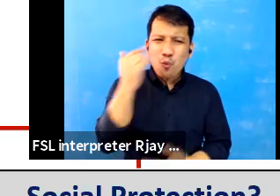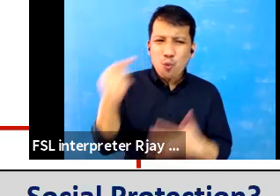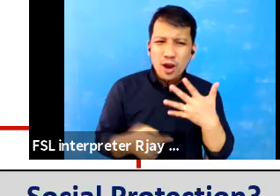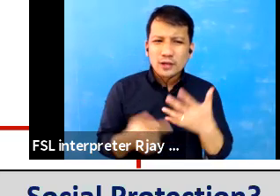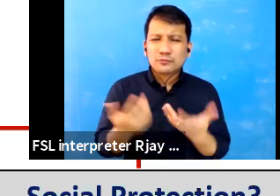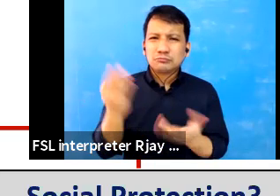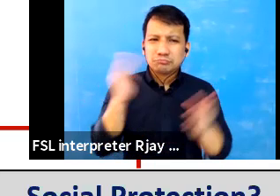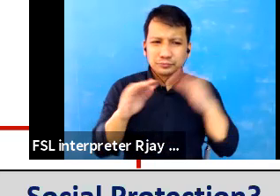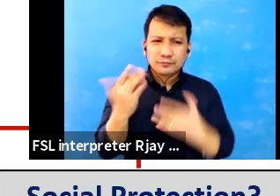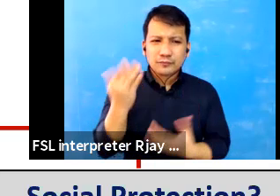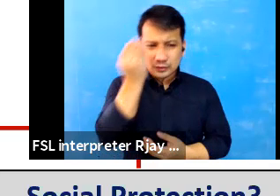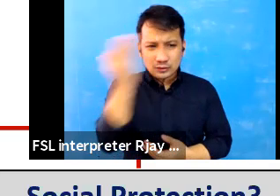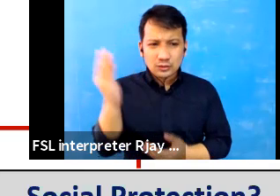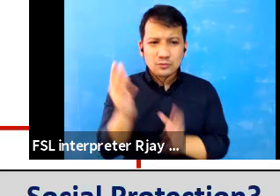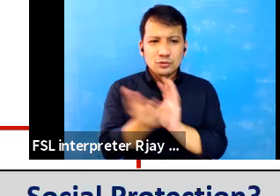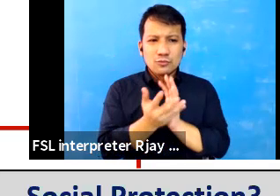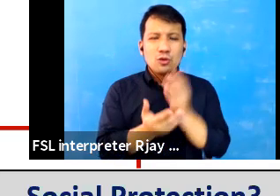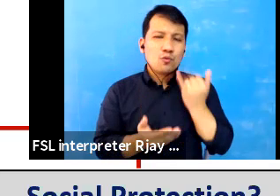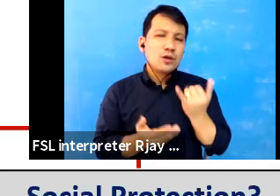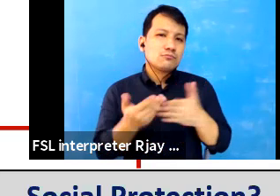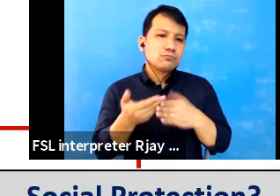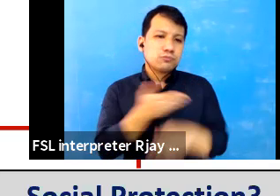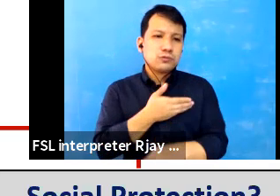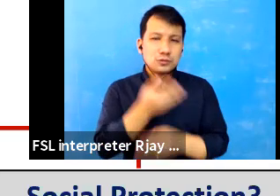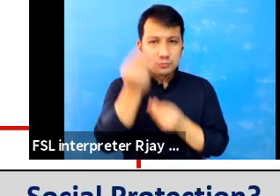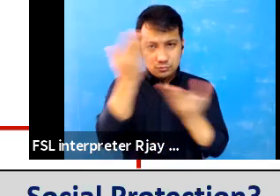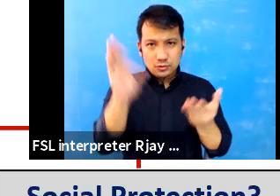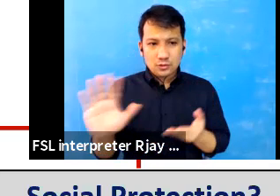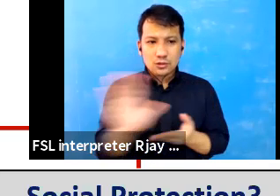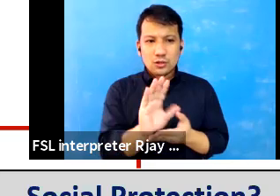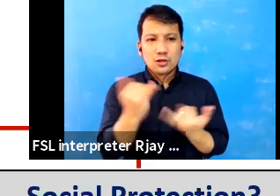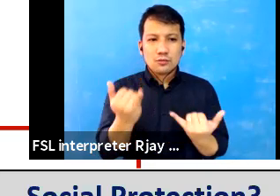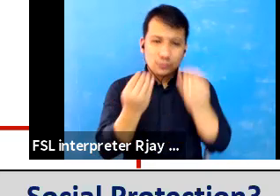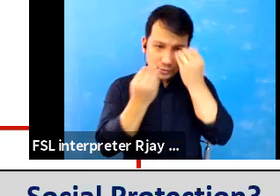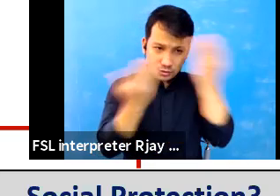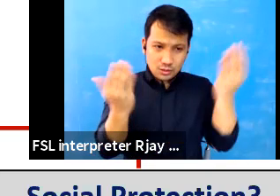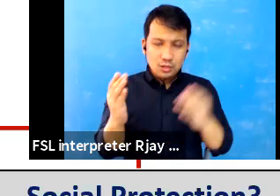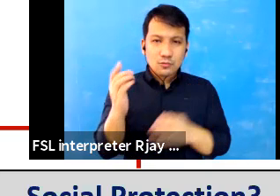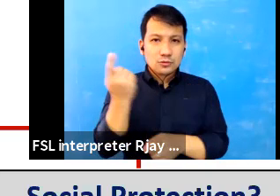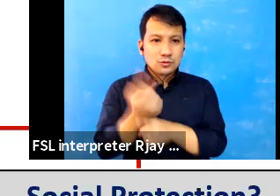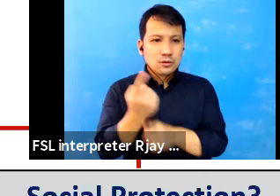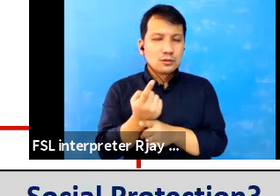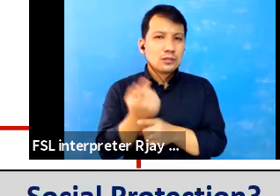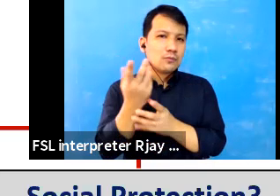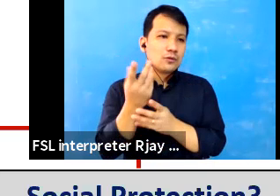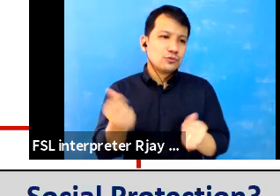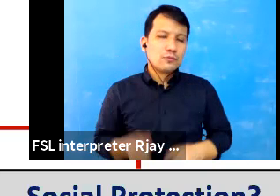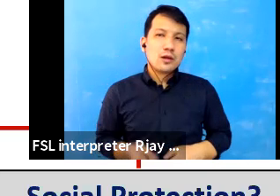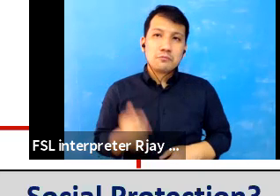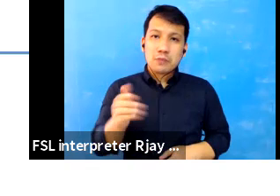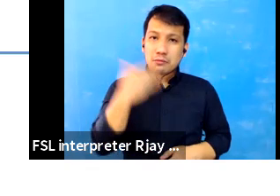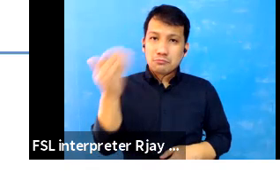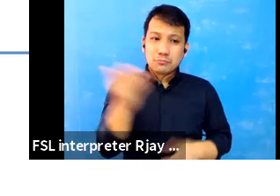the problem in our community before we will be able to give the correct solution. In the next